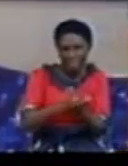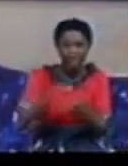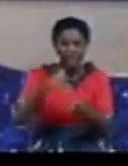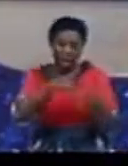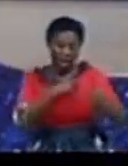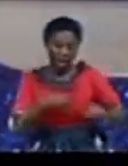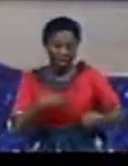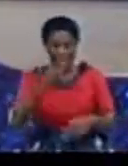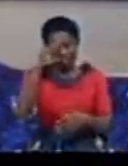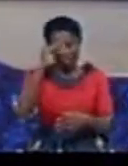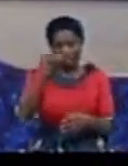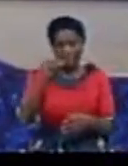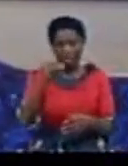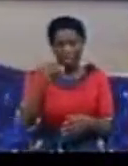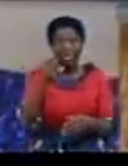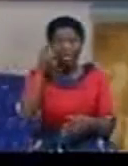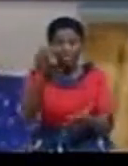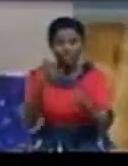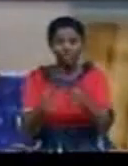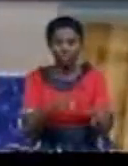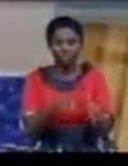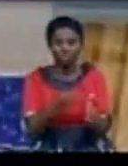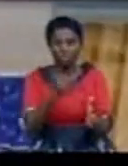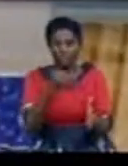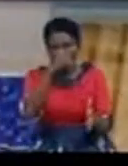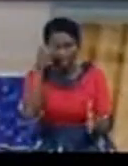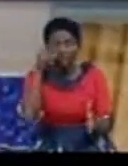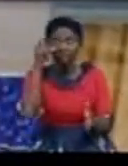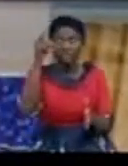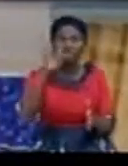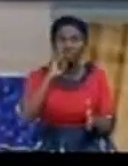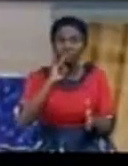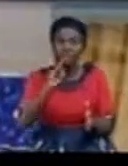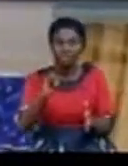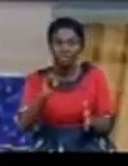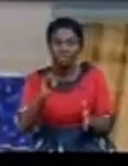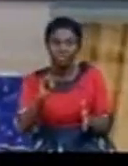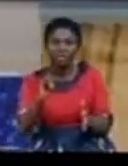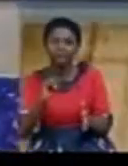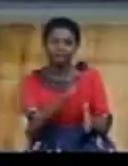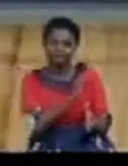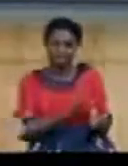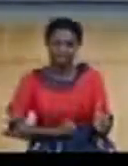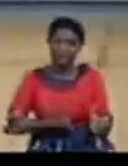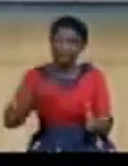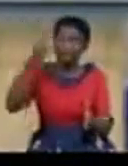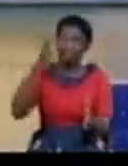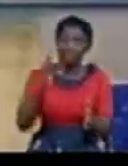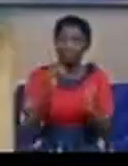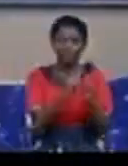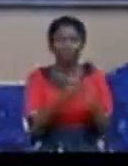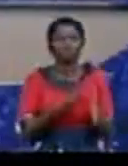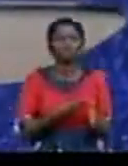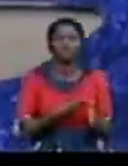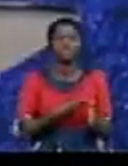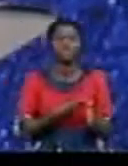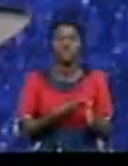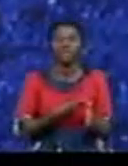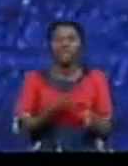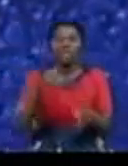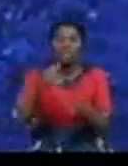he is Emmanuel, God with us. Look at Psalm 130,